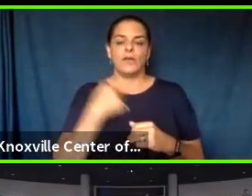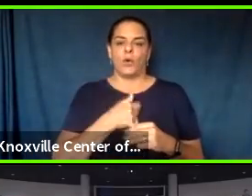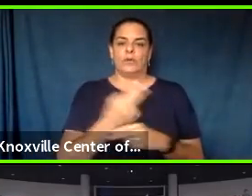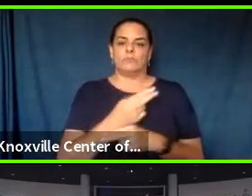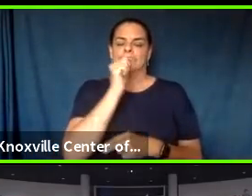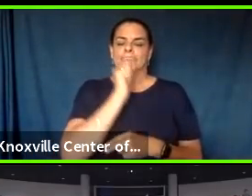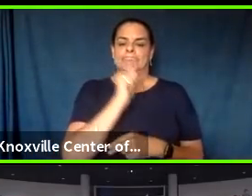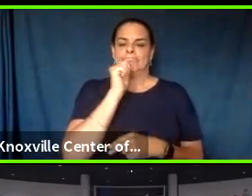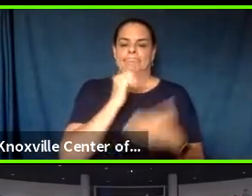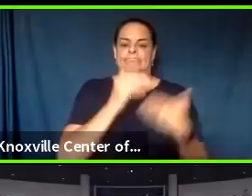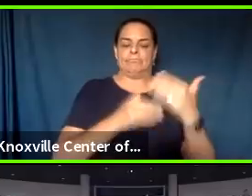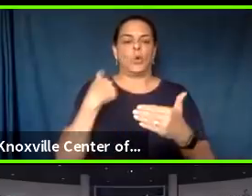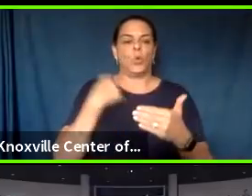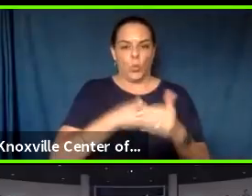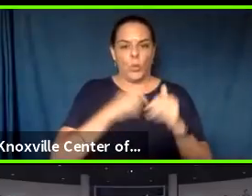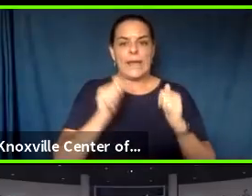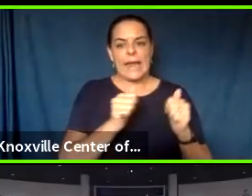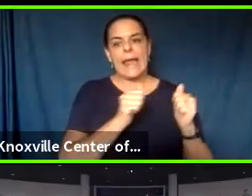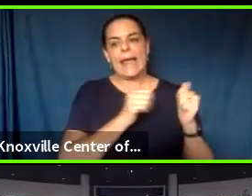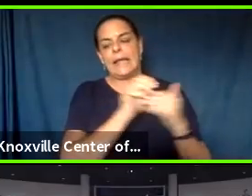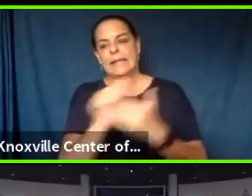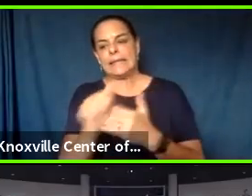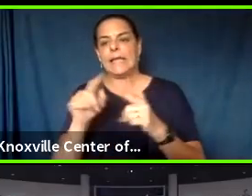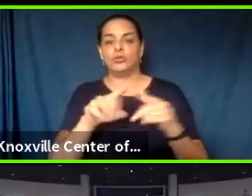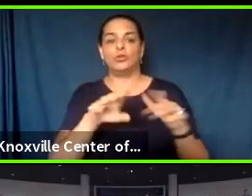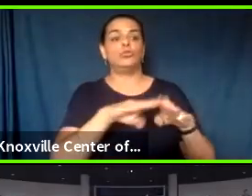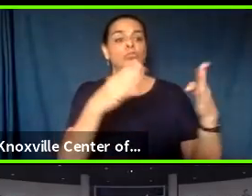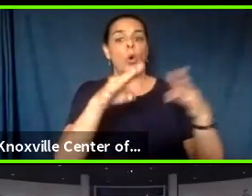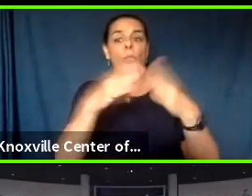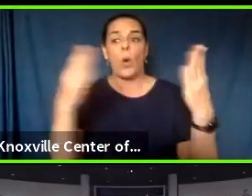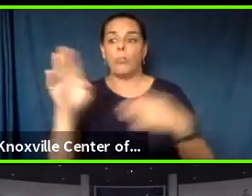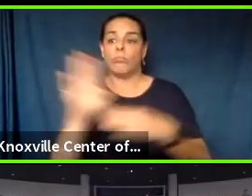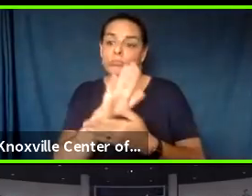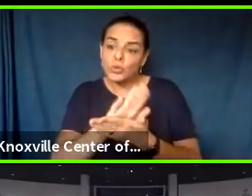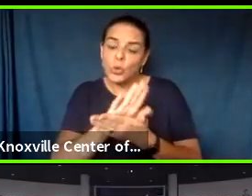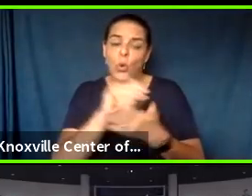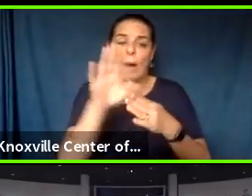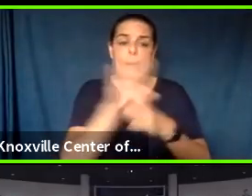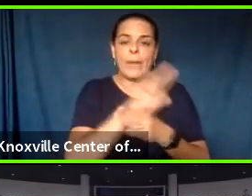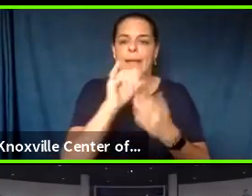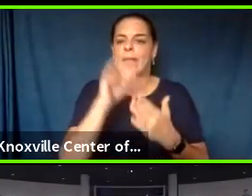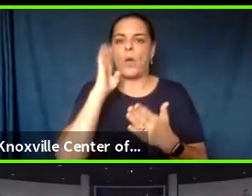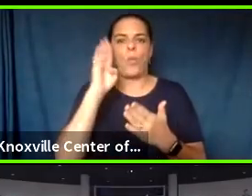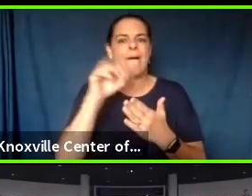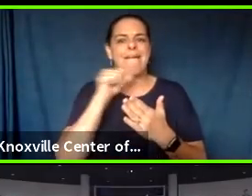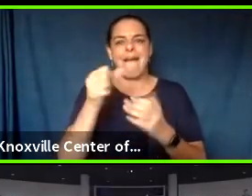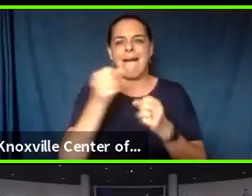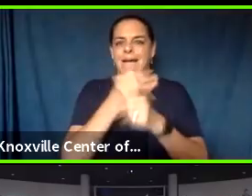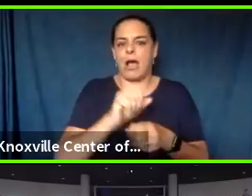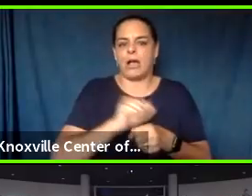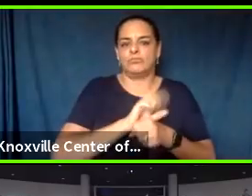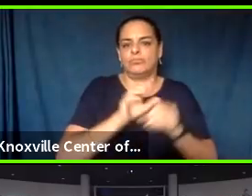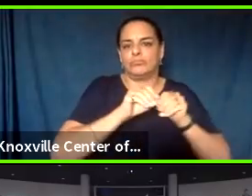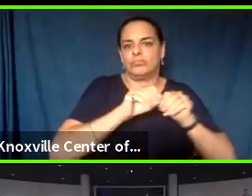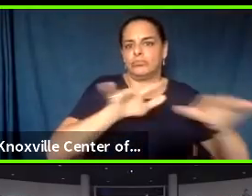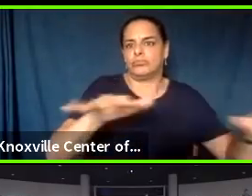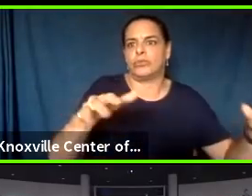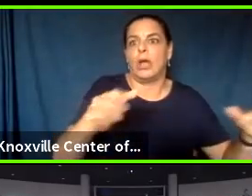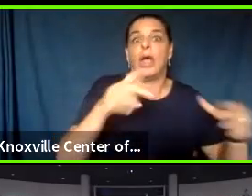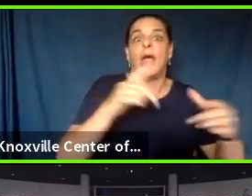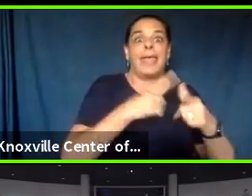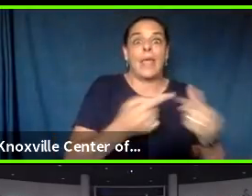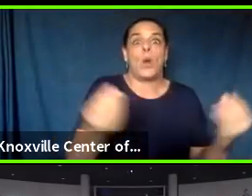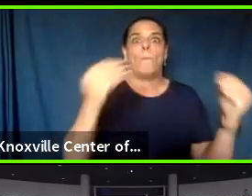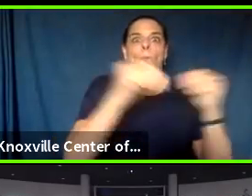can drive towards sustainable openings of our schools and businesses. It won't lead to unmitigated spread of the virus and cause more shutdowns and closings, as we're